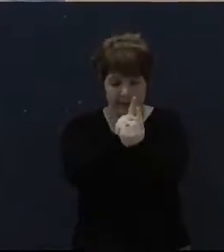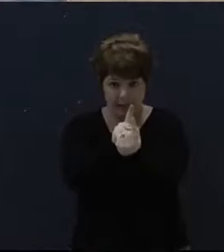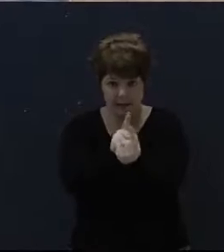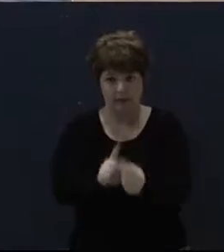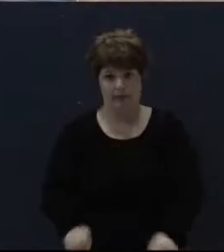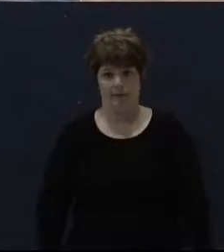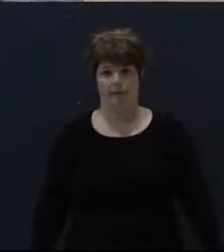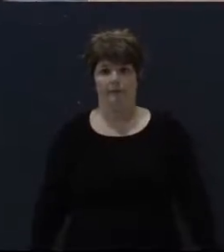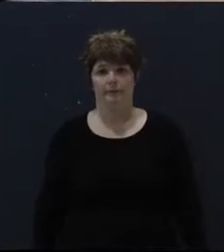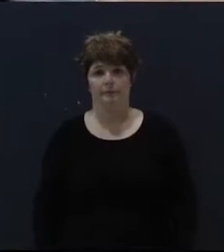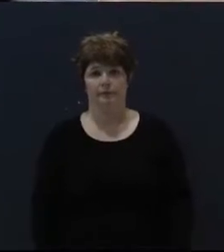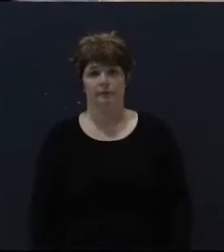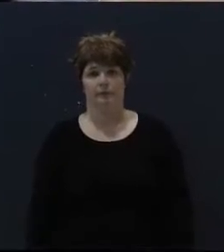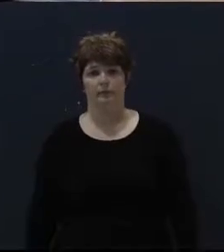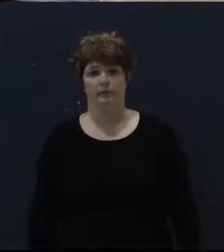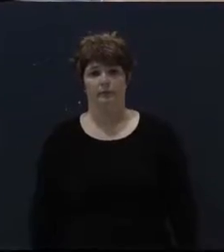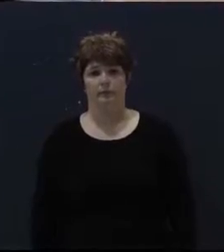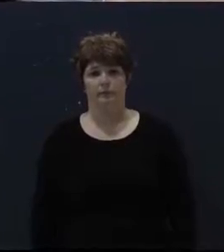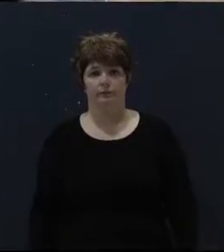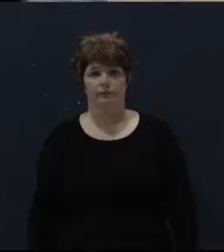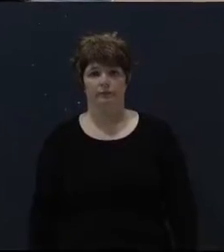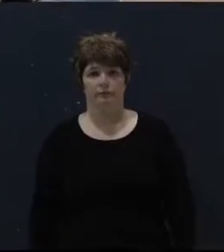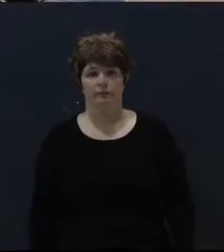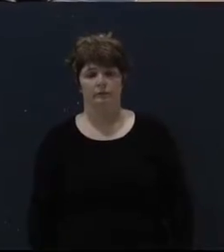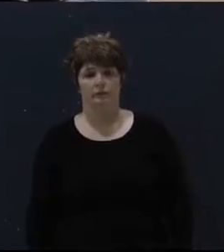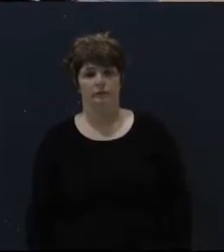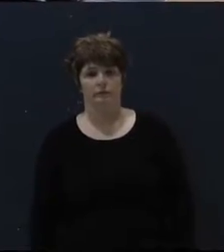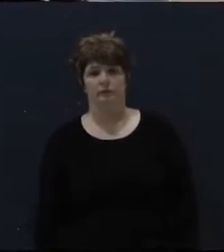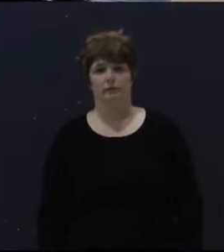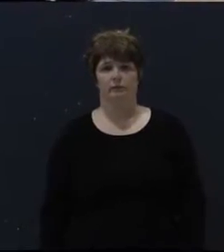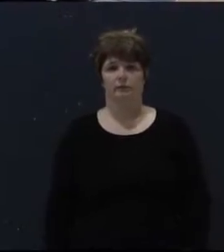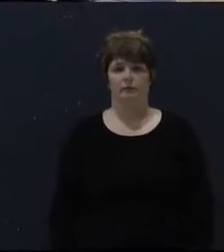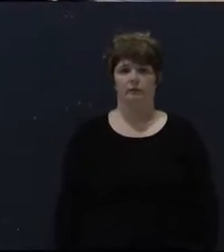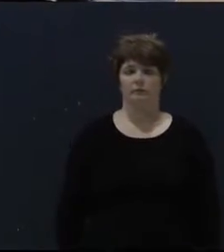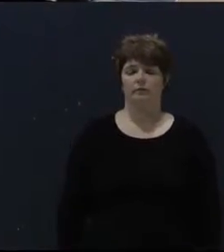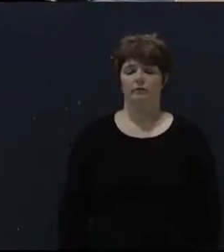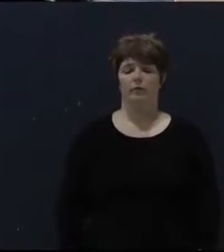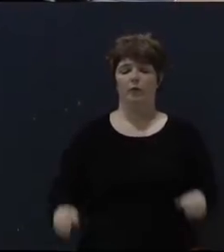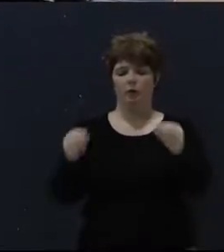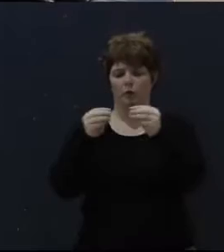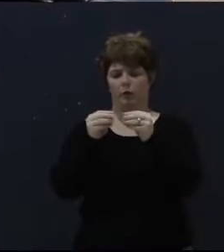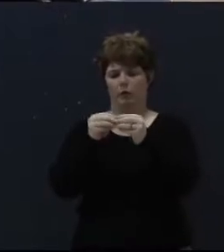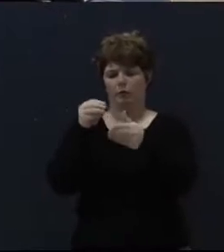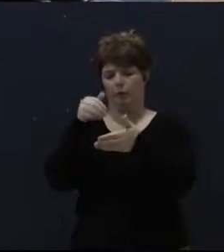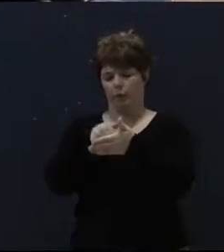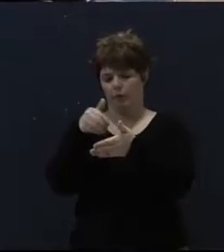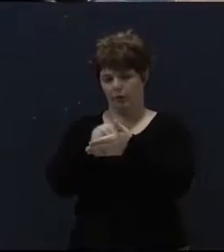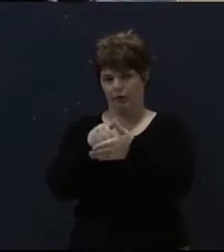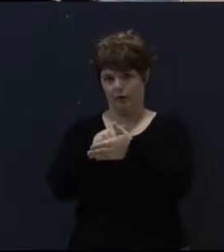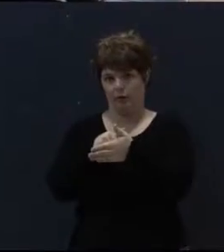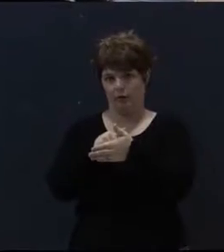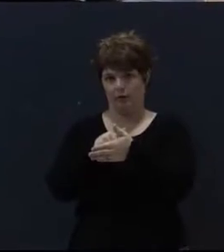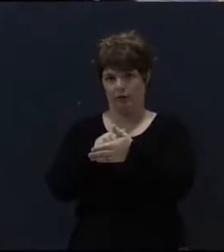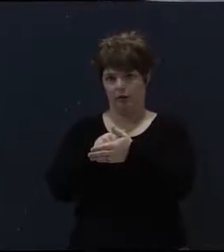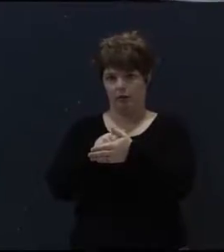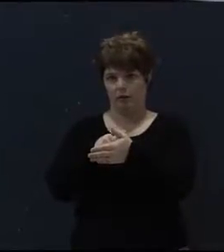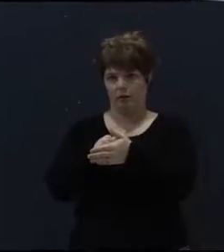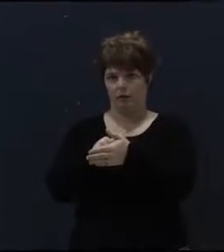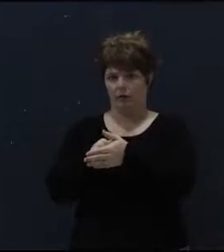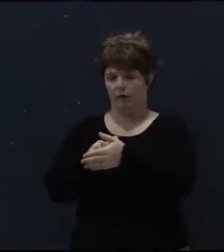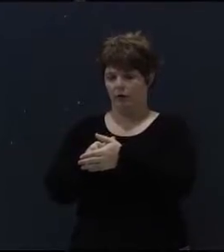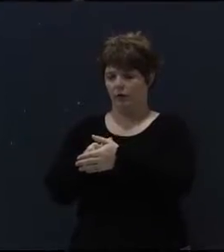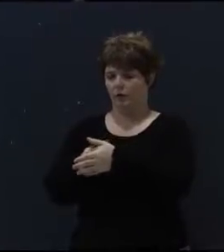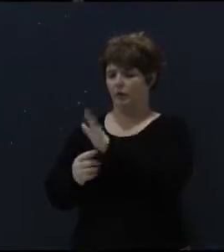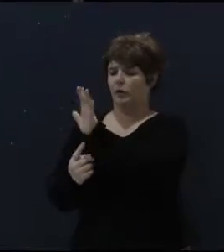Yeah. Amen. There's something else in there. Something else in there. There was a lampstand in there.